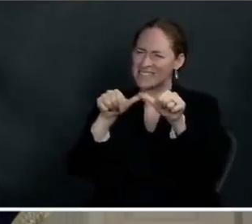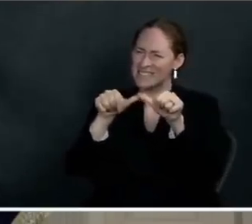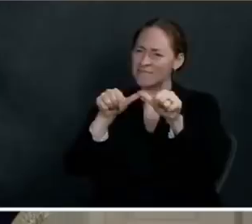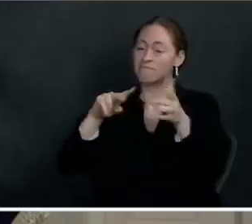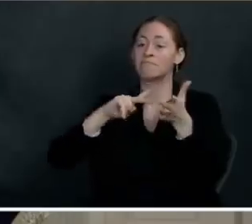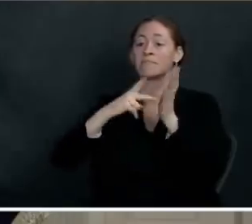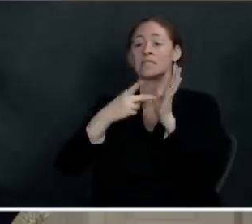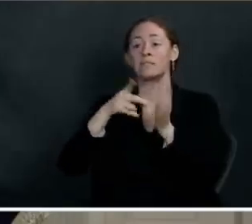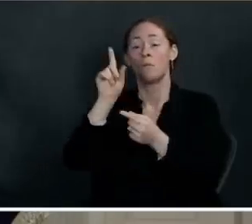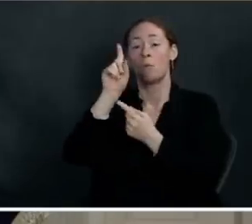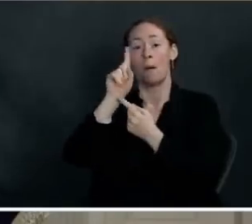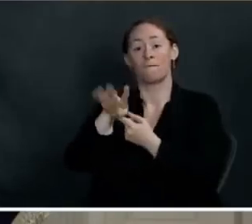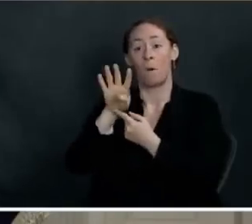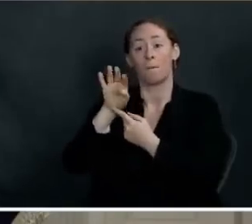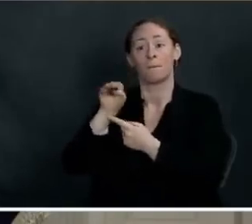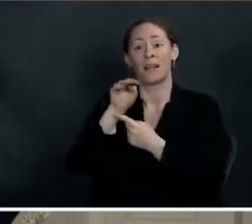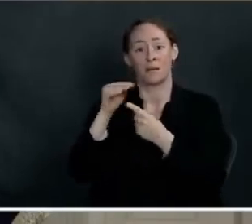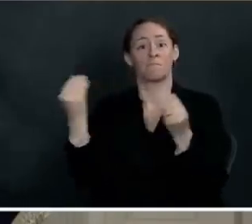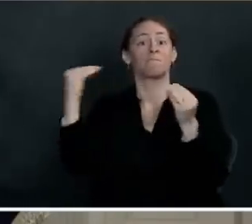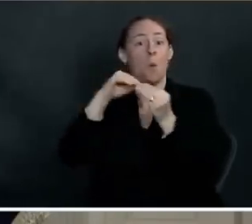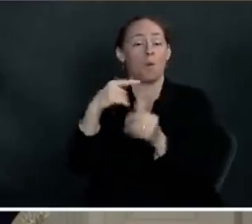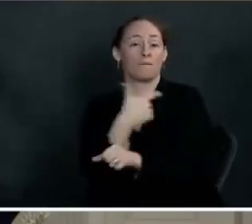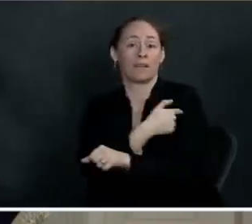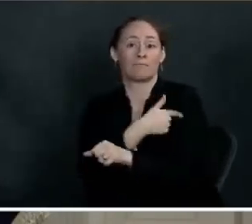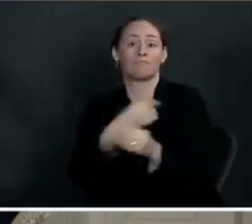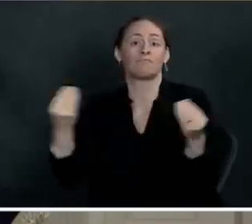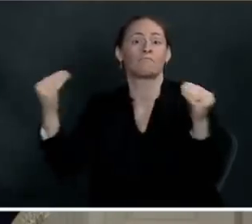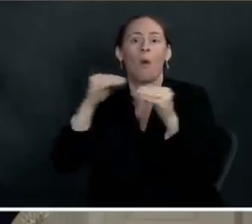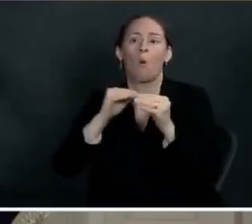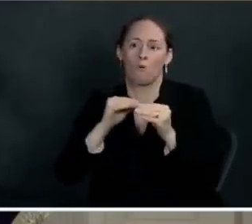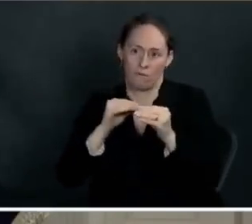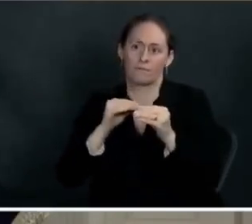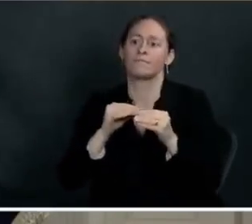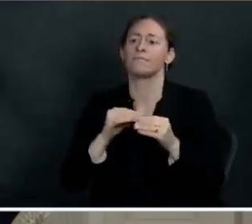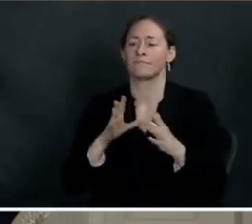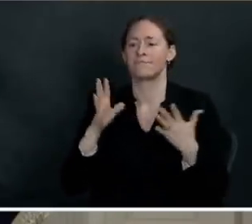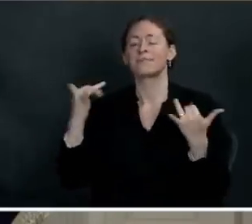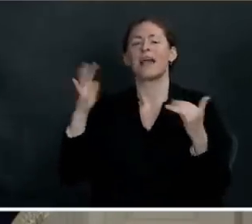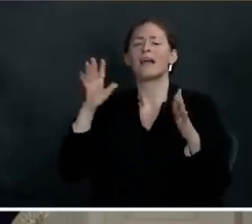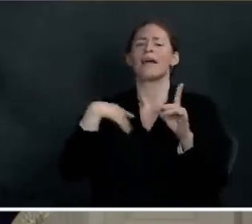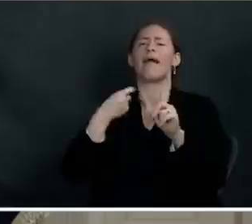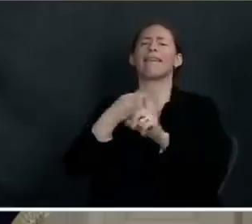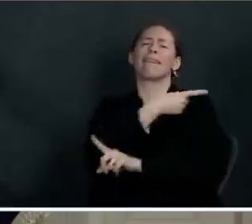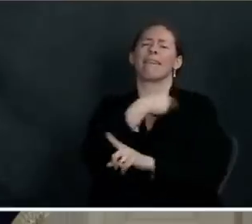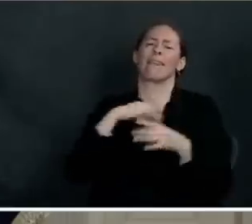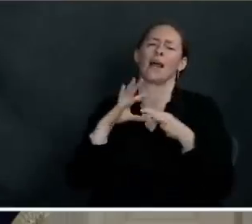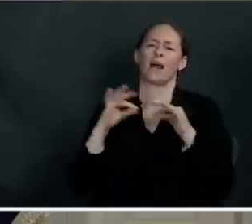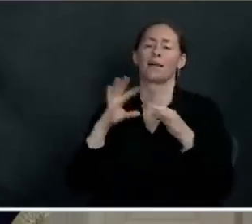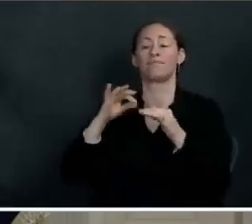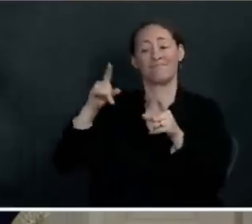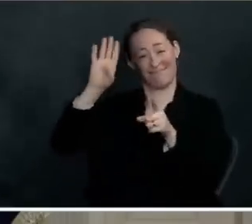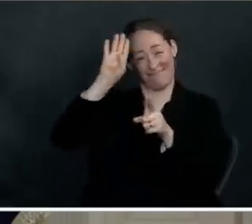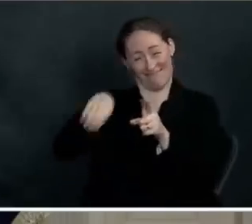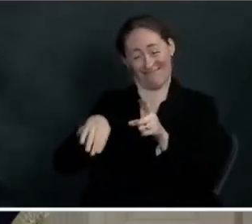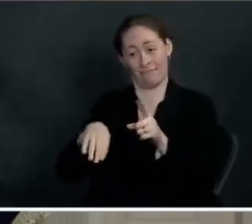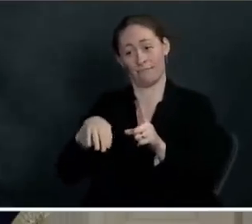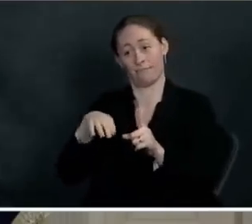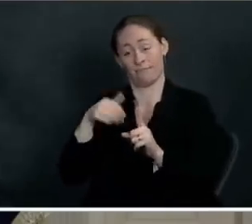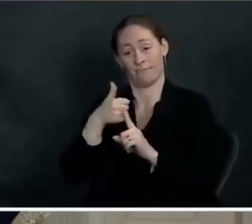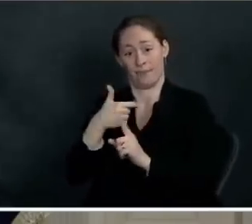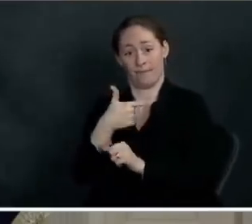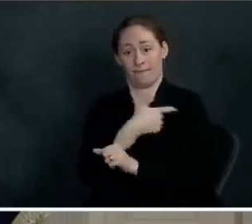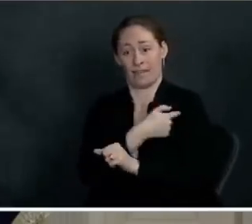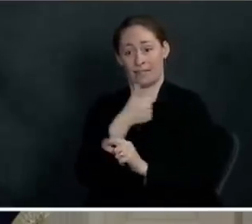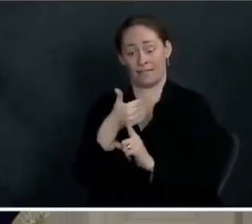per week. And you all know, if I may note parenthetically, you all know that the vaccines are distributed to states based on